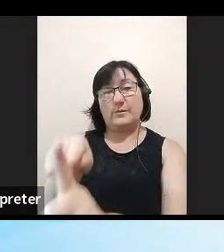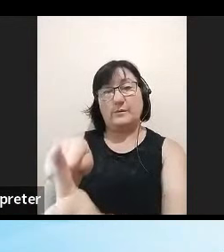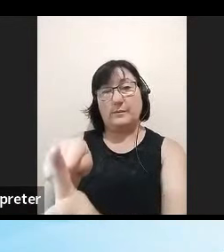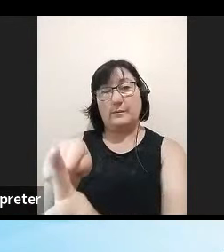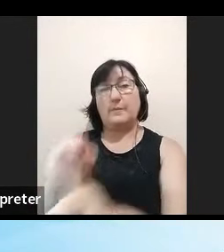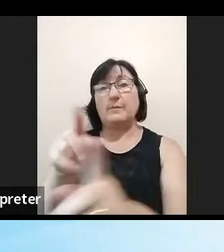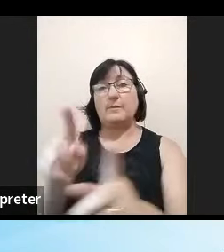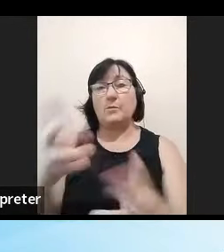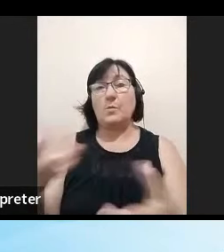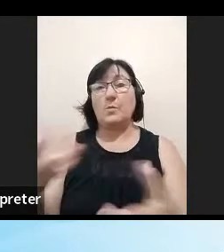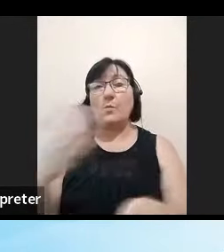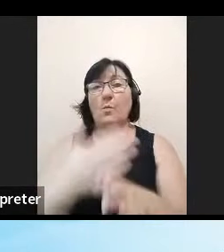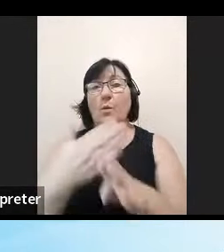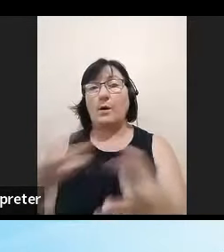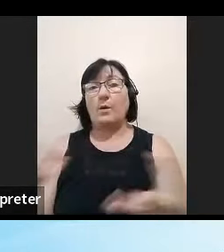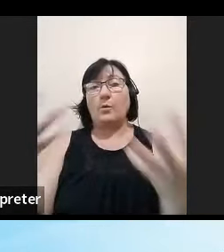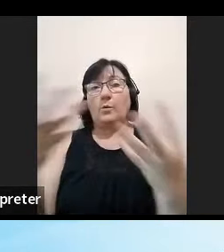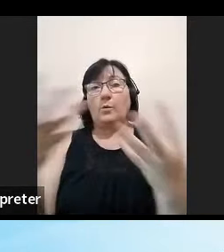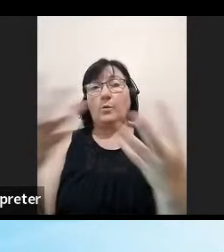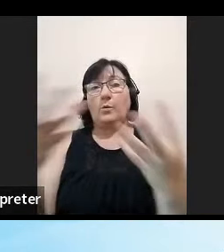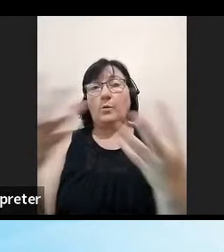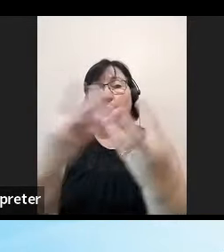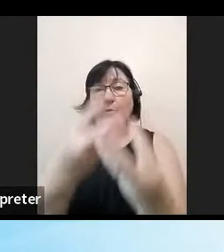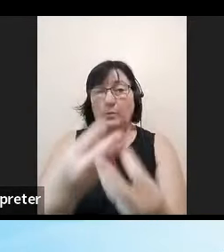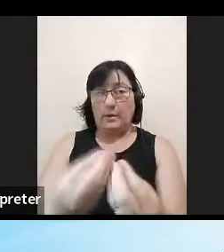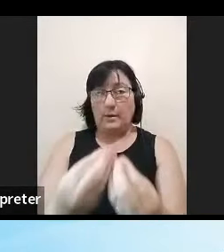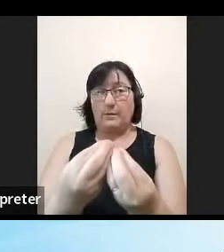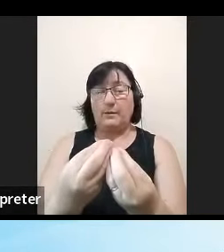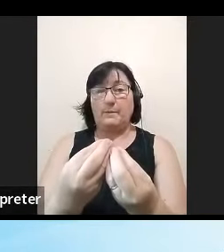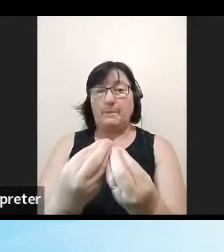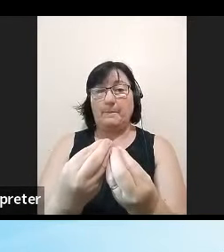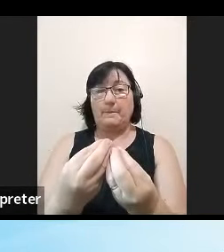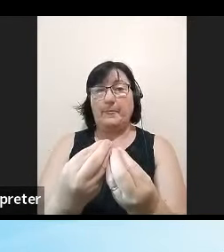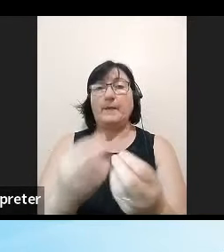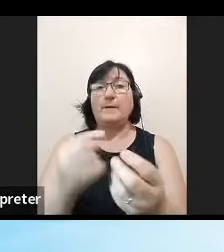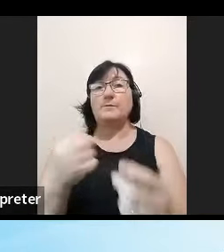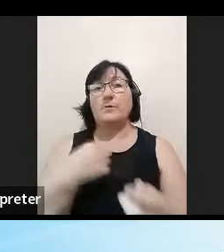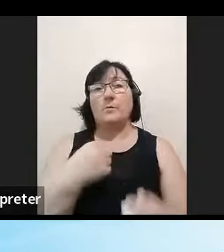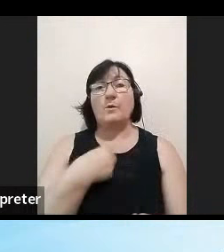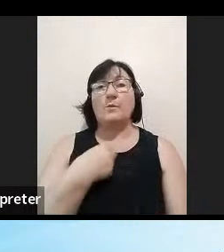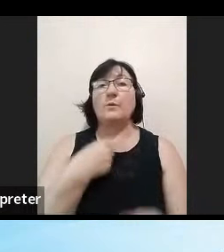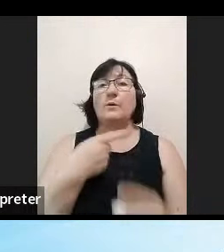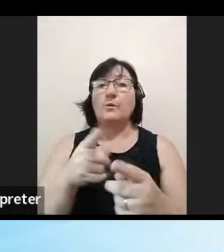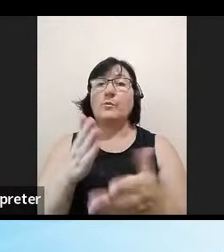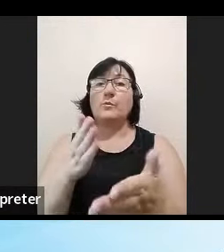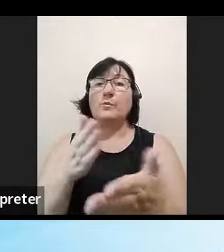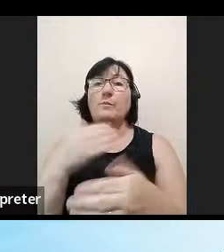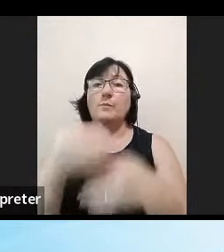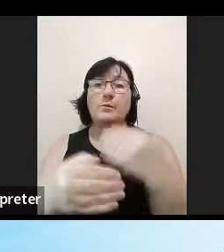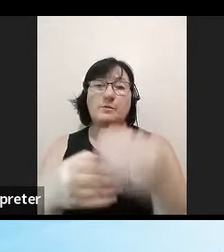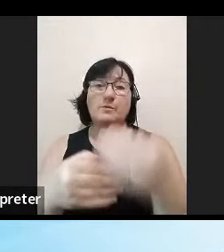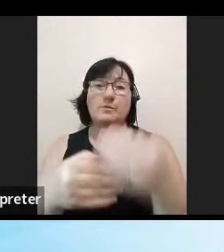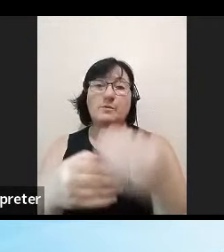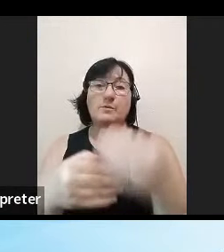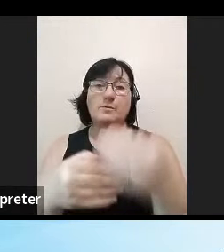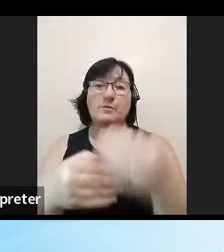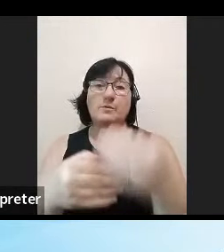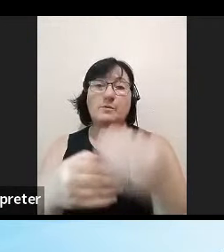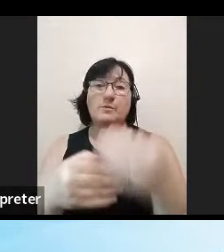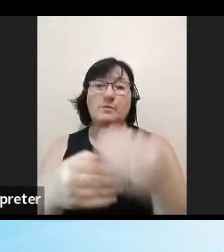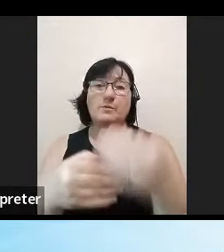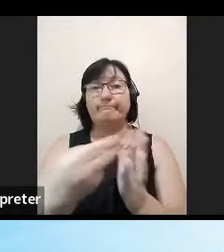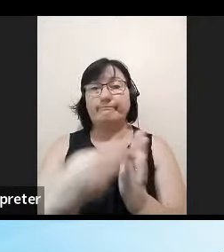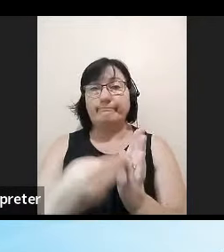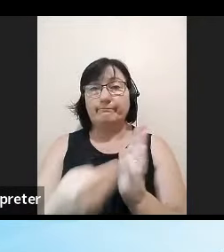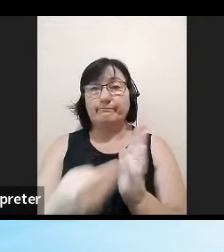approach that we take, therefore, is we go through the process of a compliance improvement program or a compliance improvement plan. And